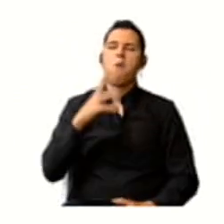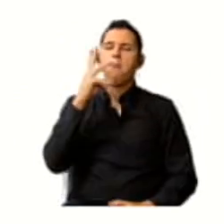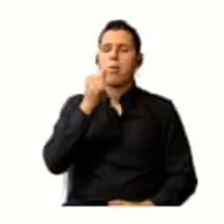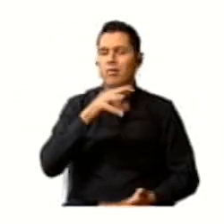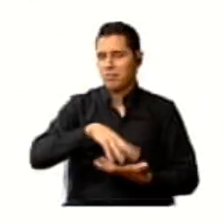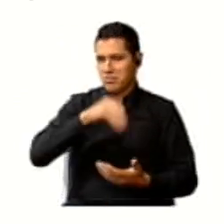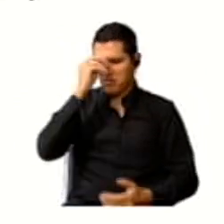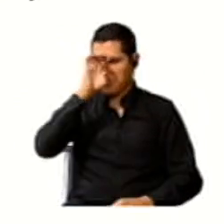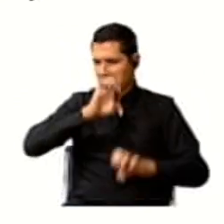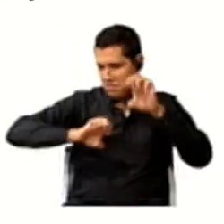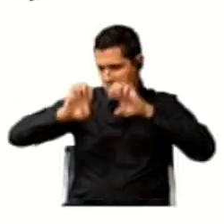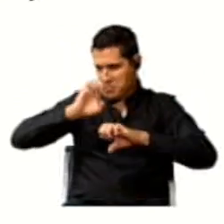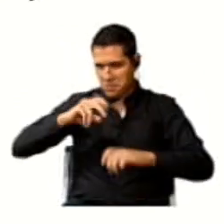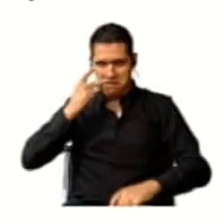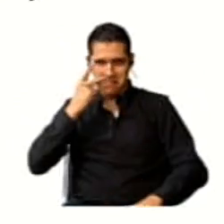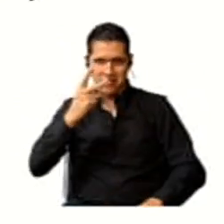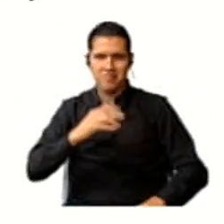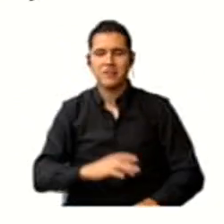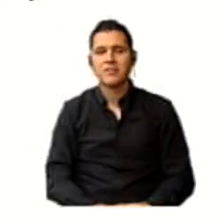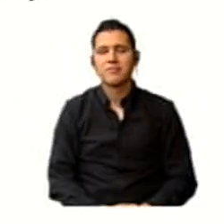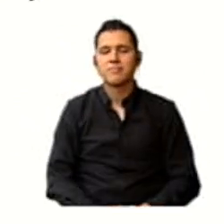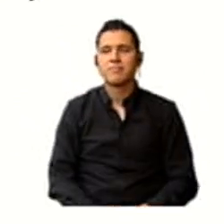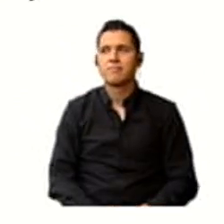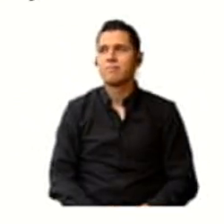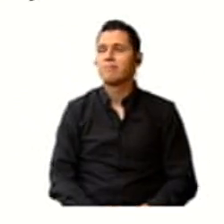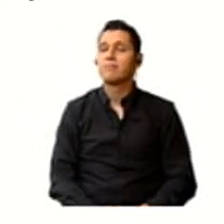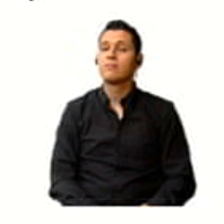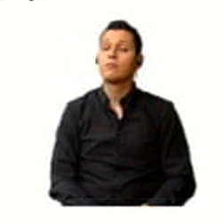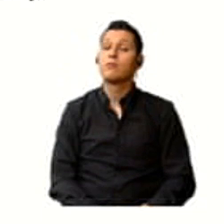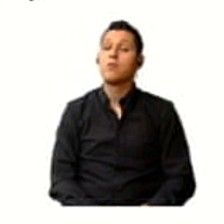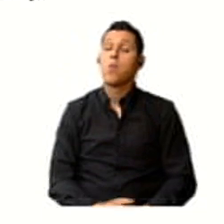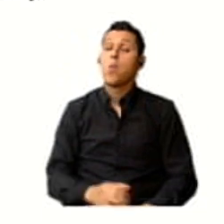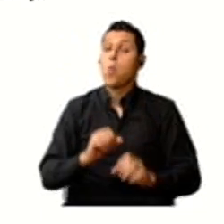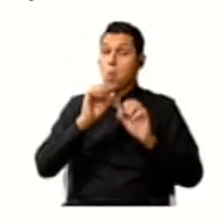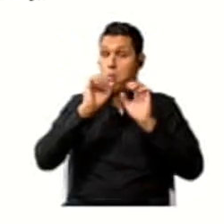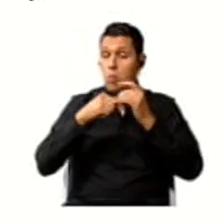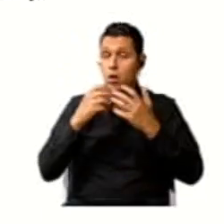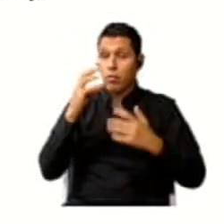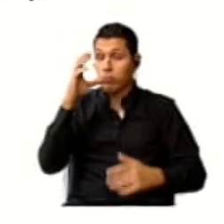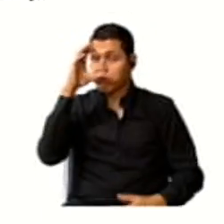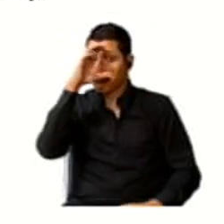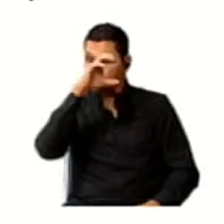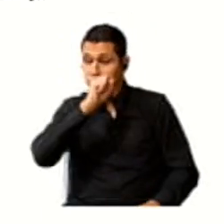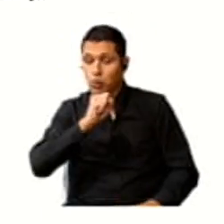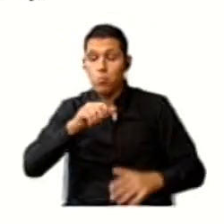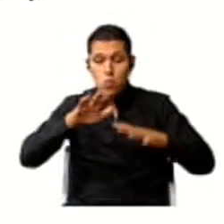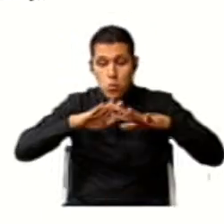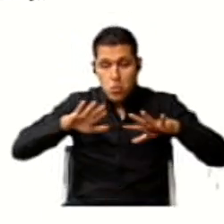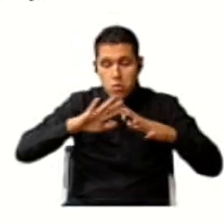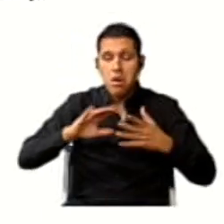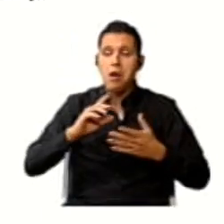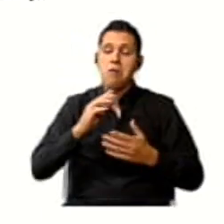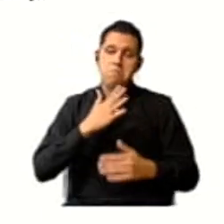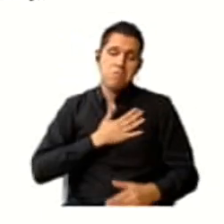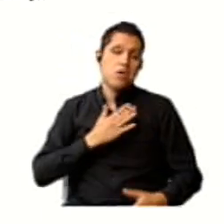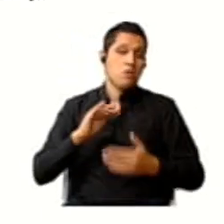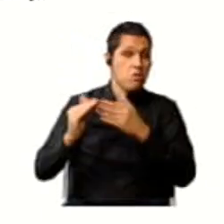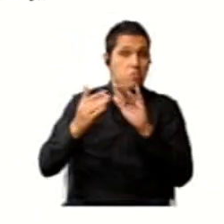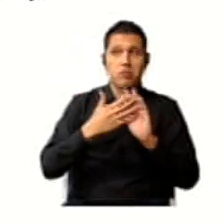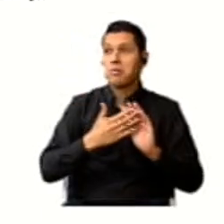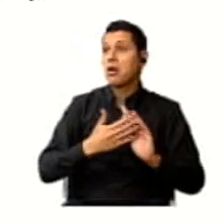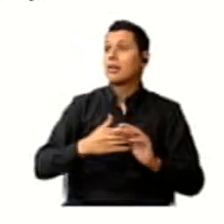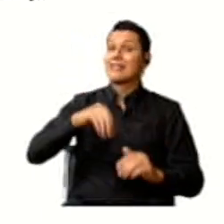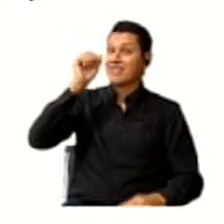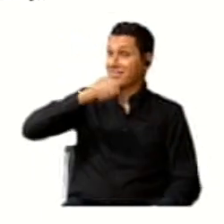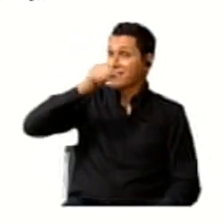Waldo. Let's see. I can identify places in my community.